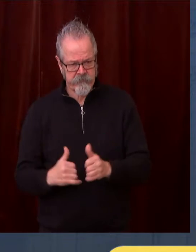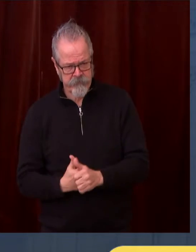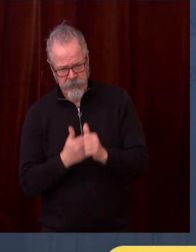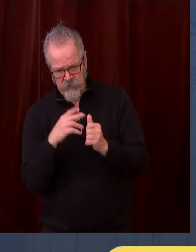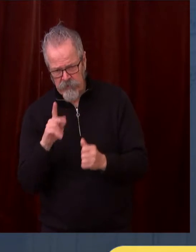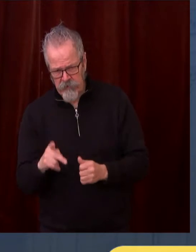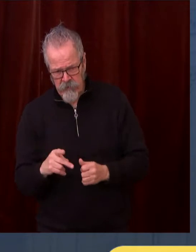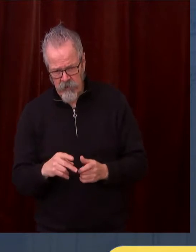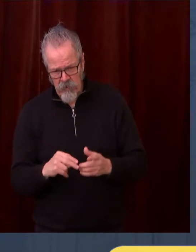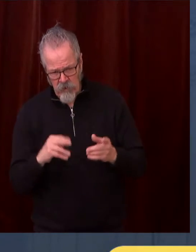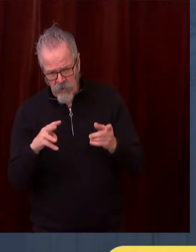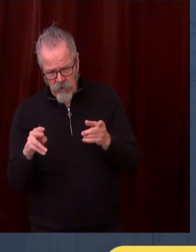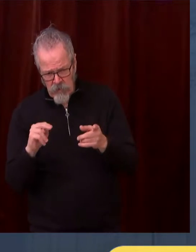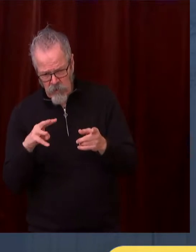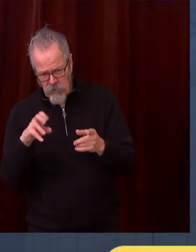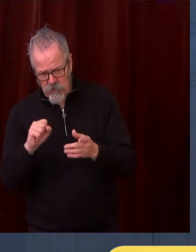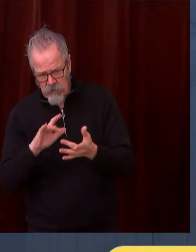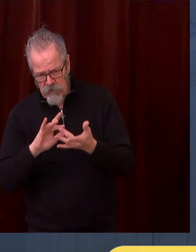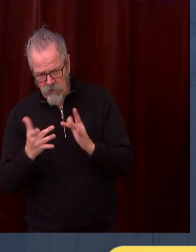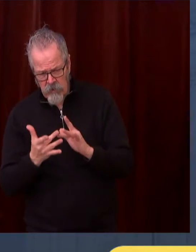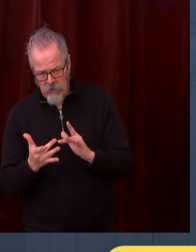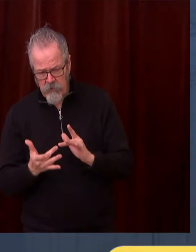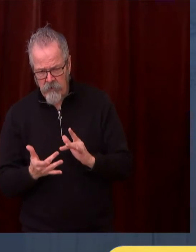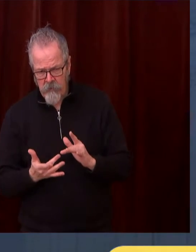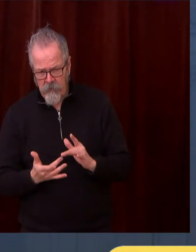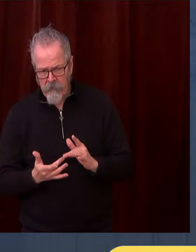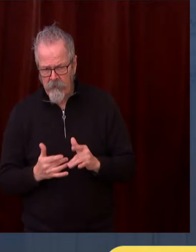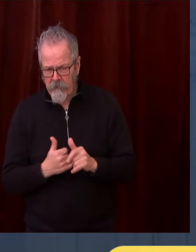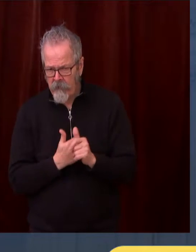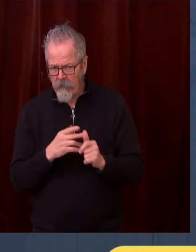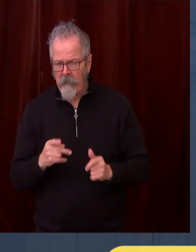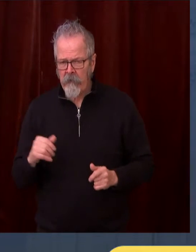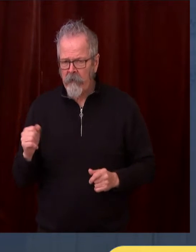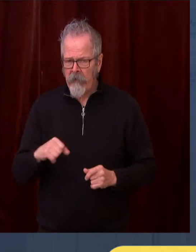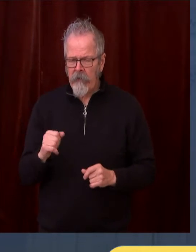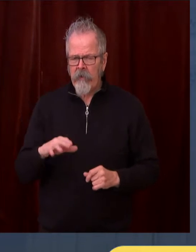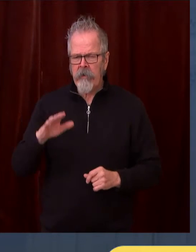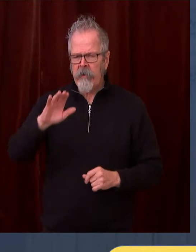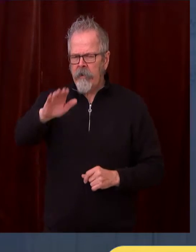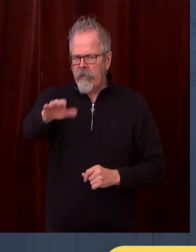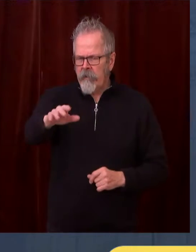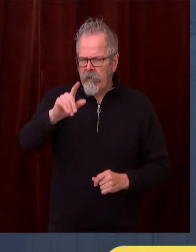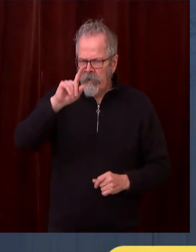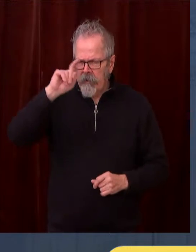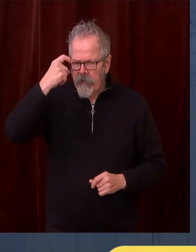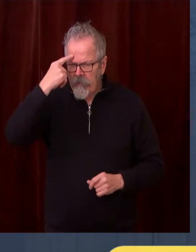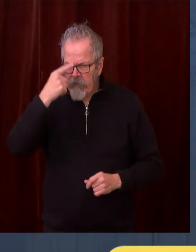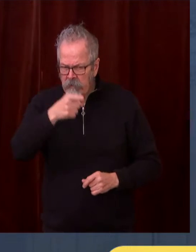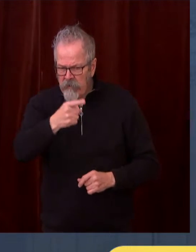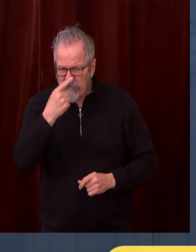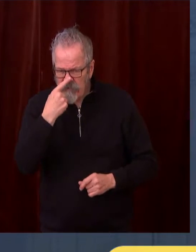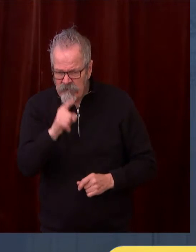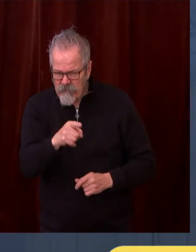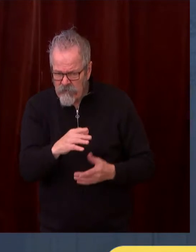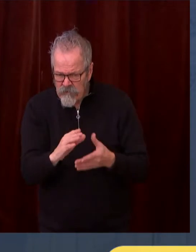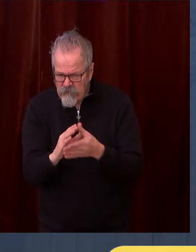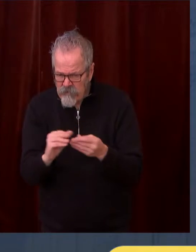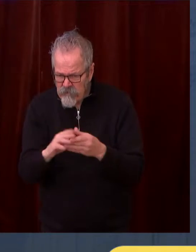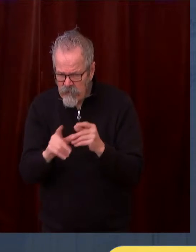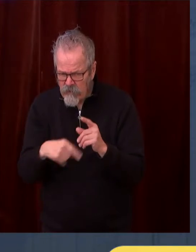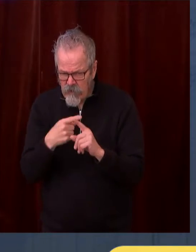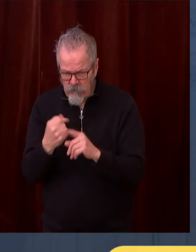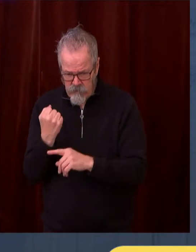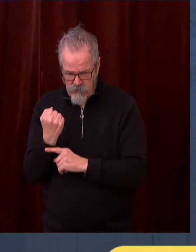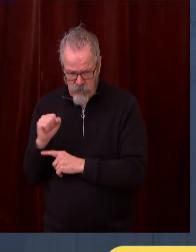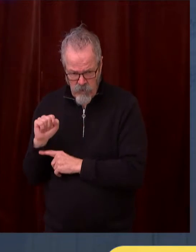just address the violence of the last couple of weekends in and around the Capitol and what might be done to going forward